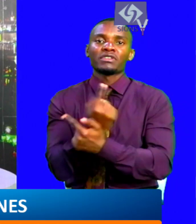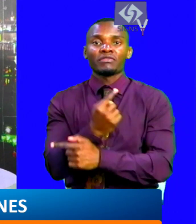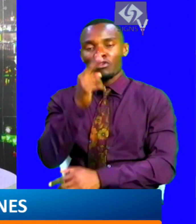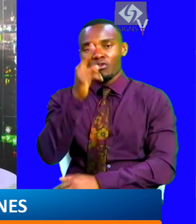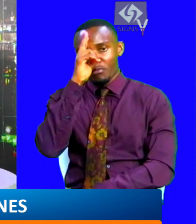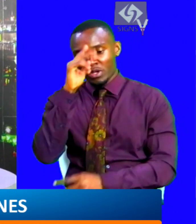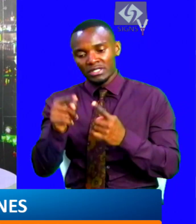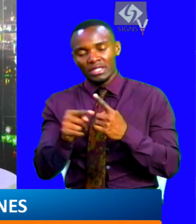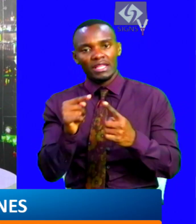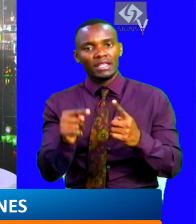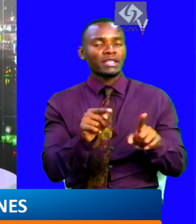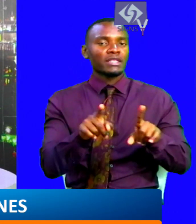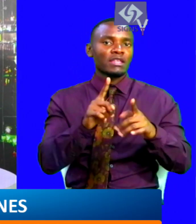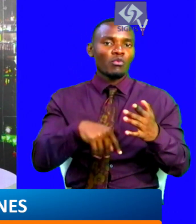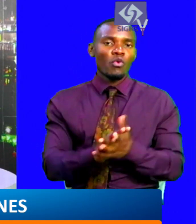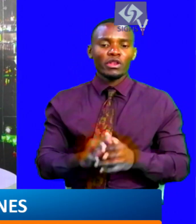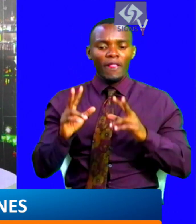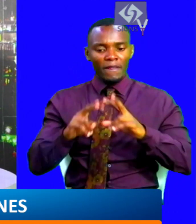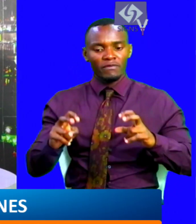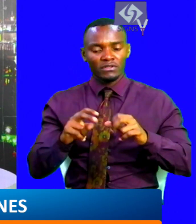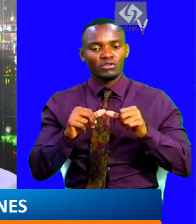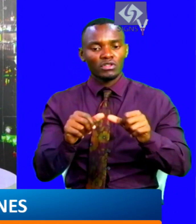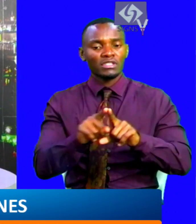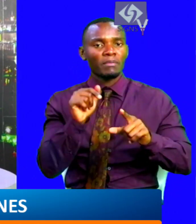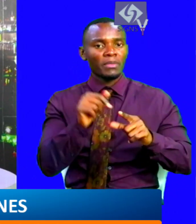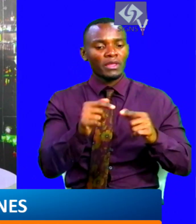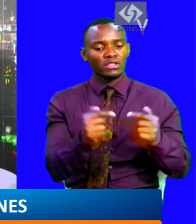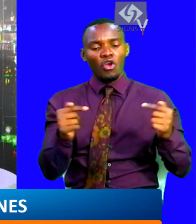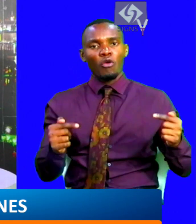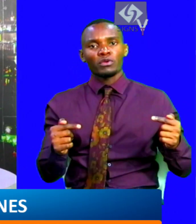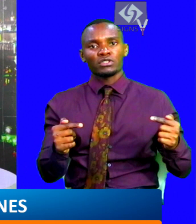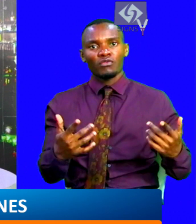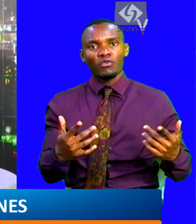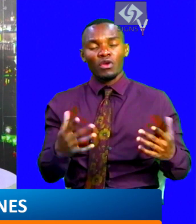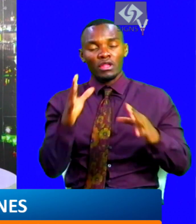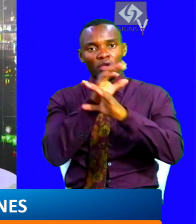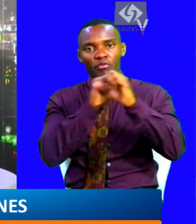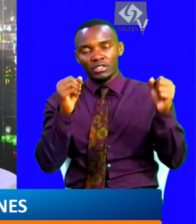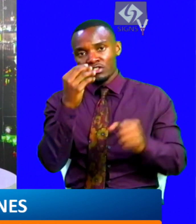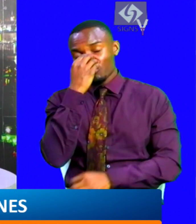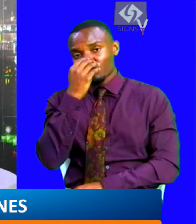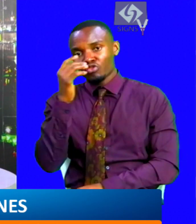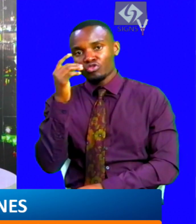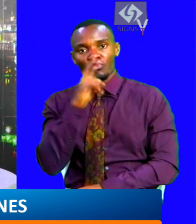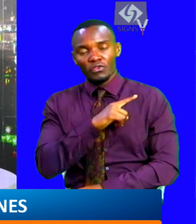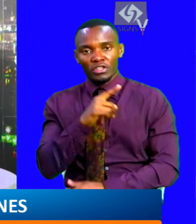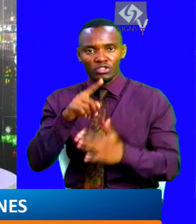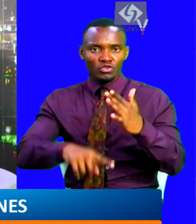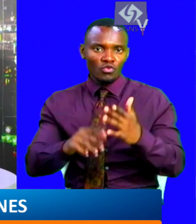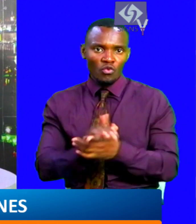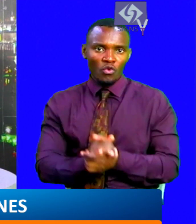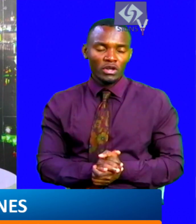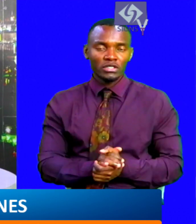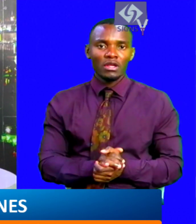unreasonable force by government agencies. LSK's statement puts the government at a crossroad with cases of